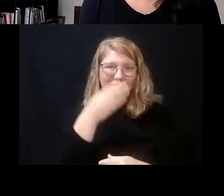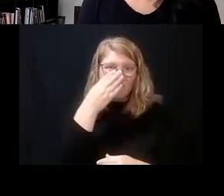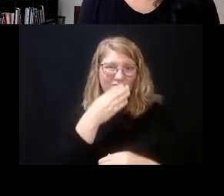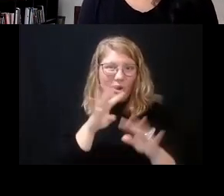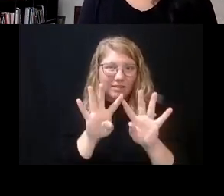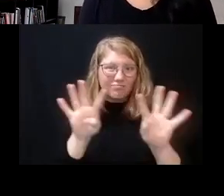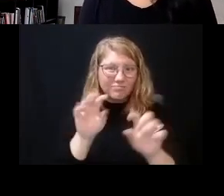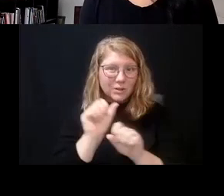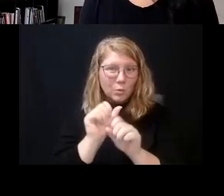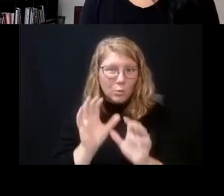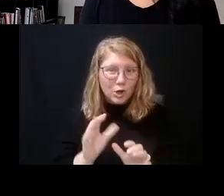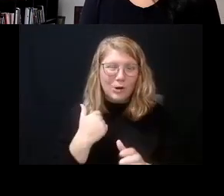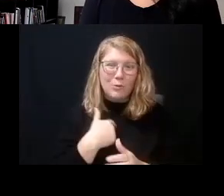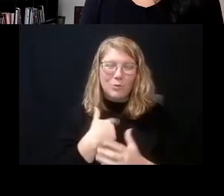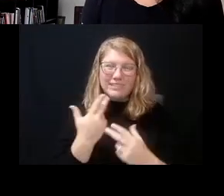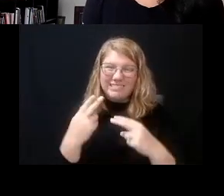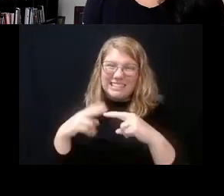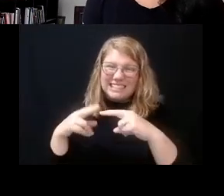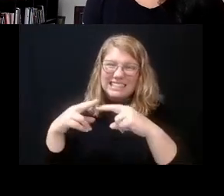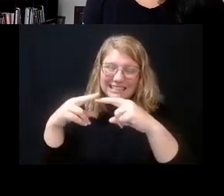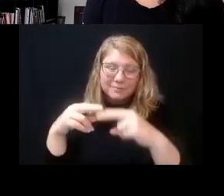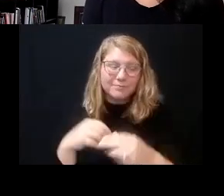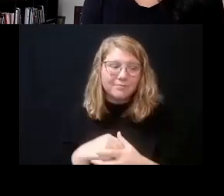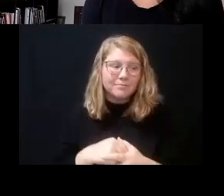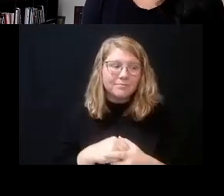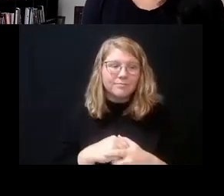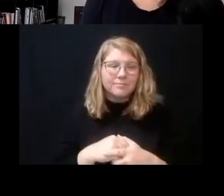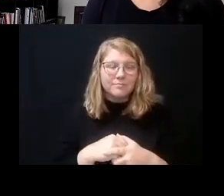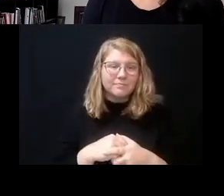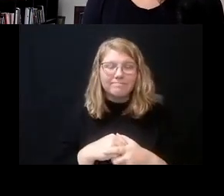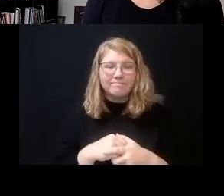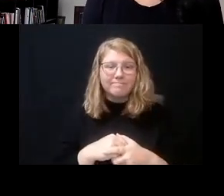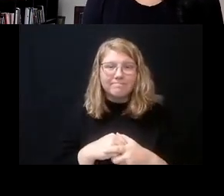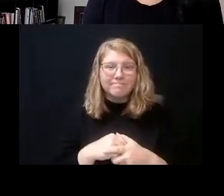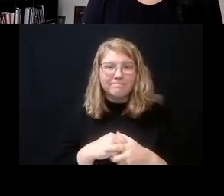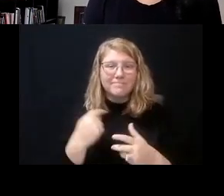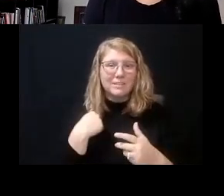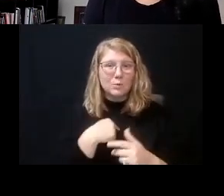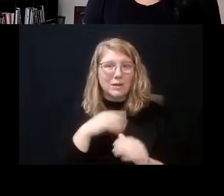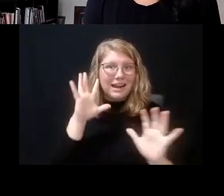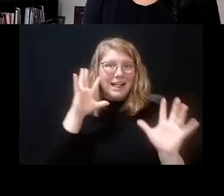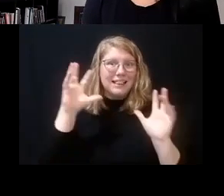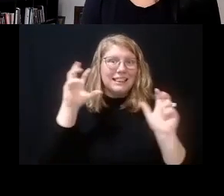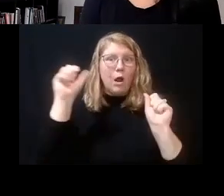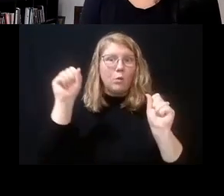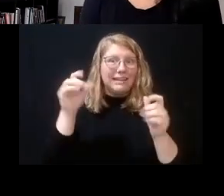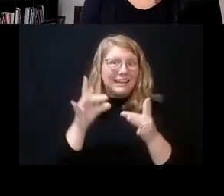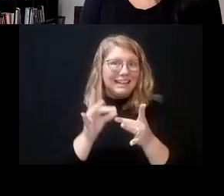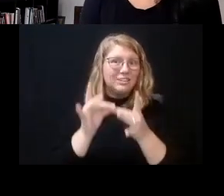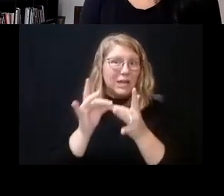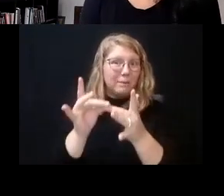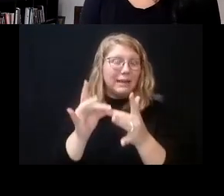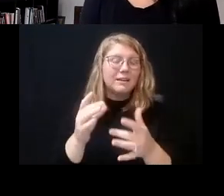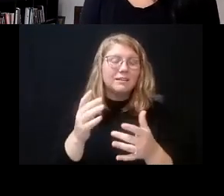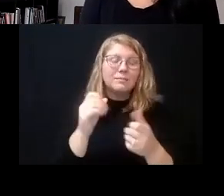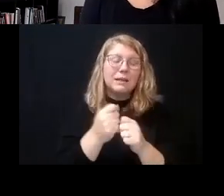about increases, and you know, and we're kind of loudly championing that. It makes a huge difference to